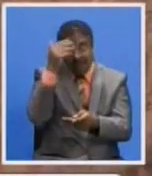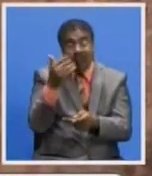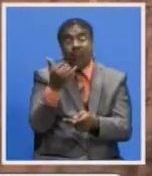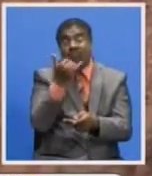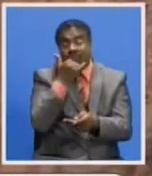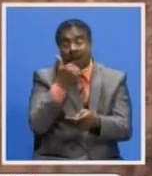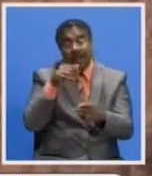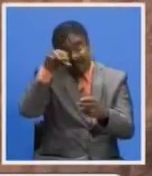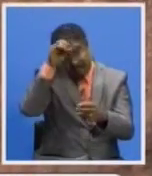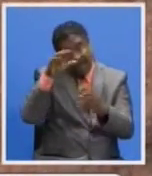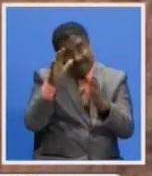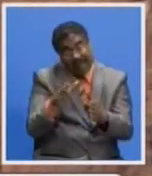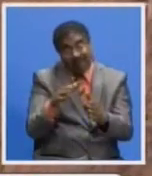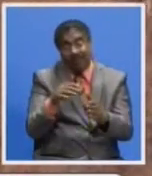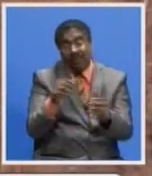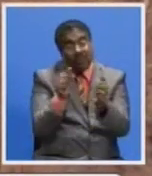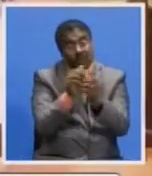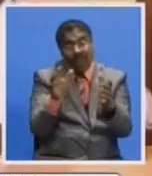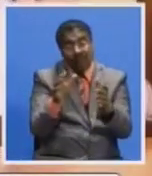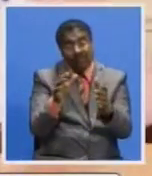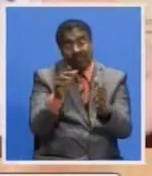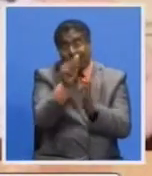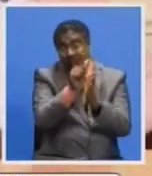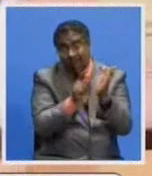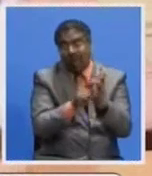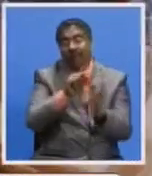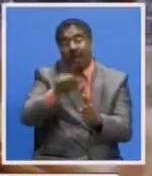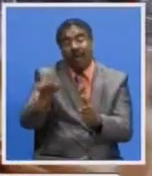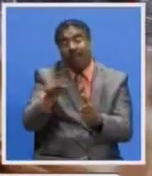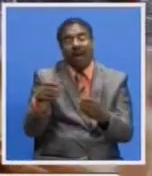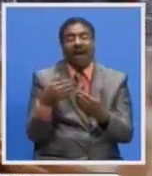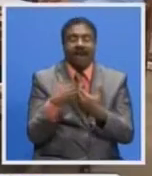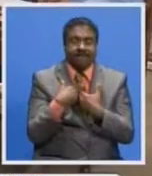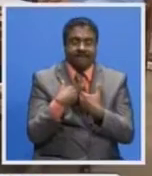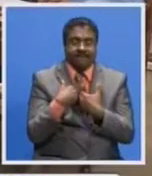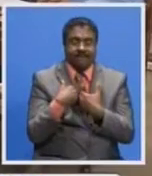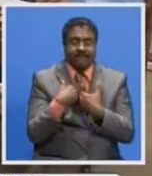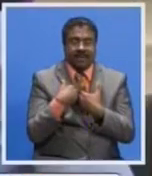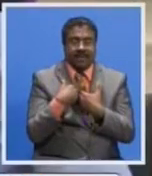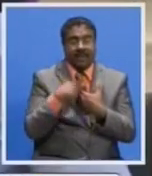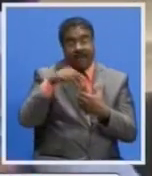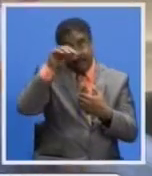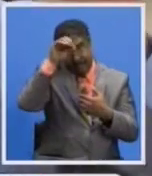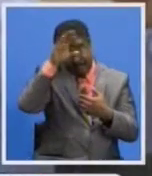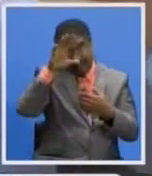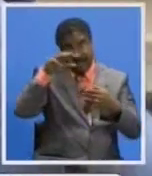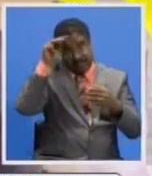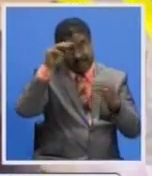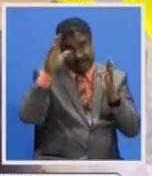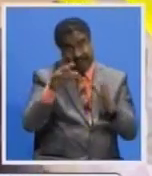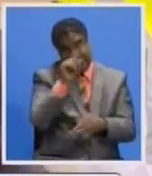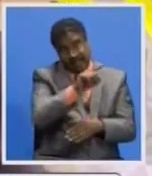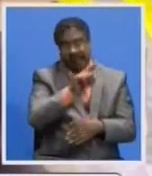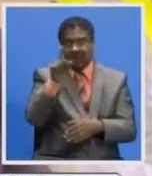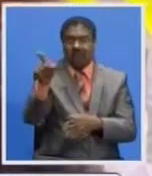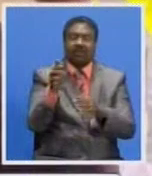minerals here. And today, the Minister of Mines was at Mopani Copper Mines for a briefing on the matter.